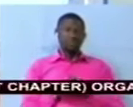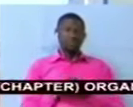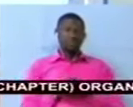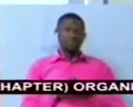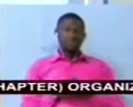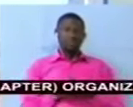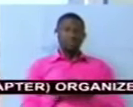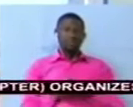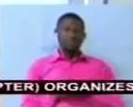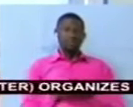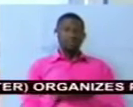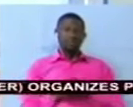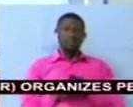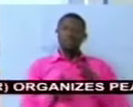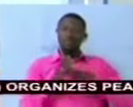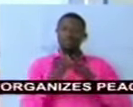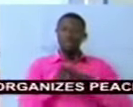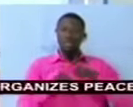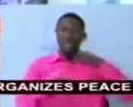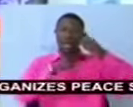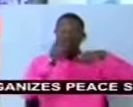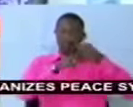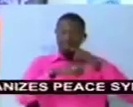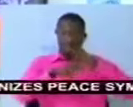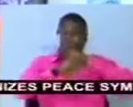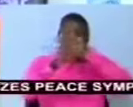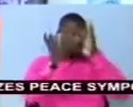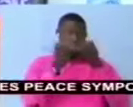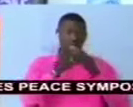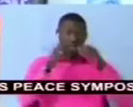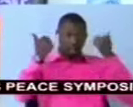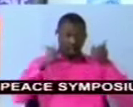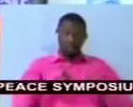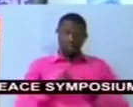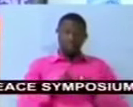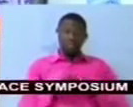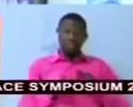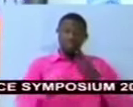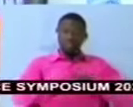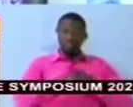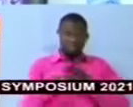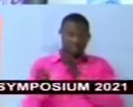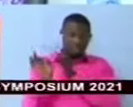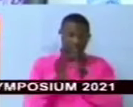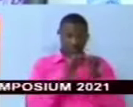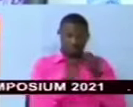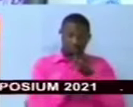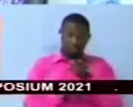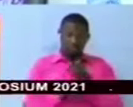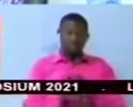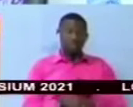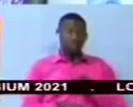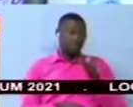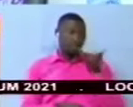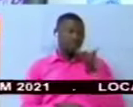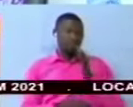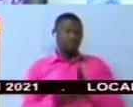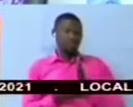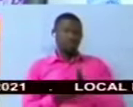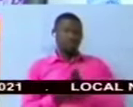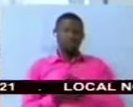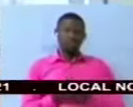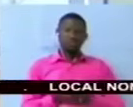moy jamono. Immediately after the event. Wow. Bili hewe rek ci la ko netale. Exactly. Okay.